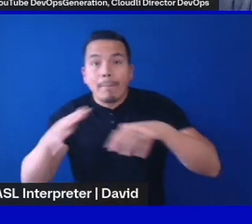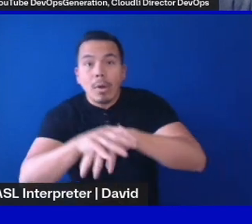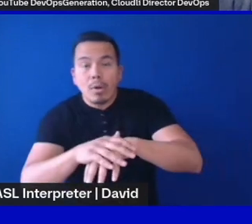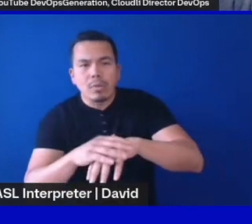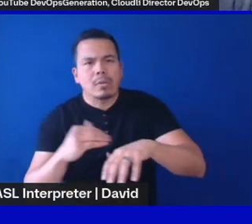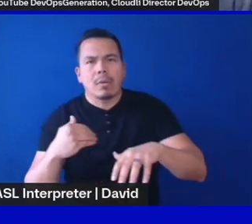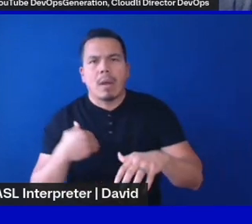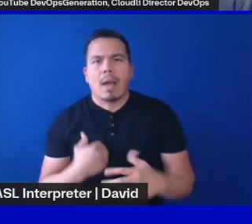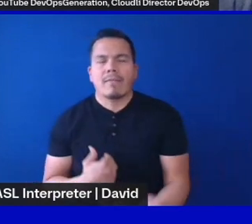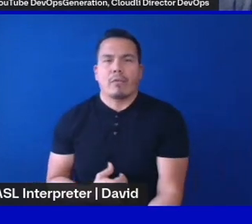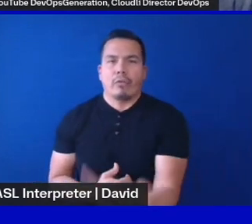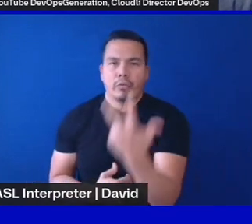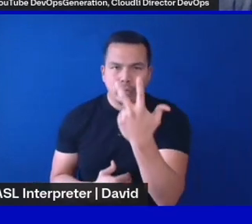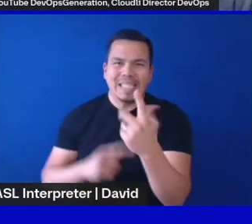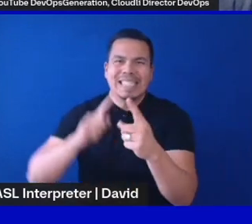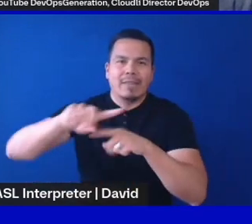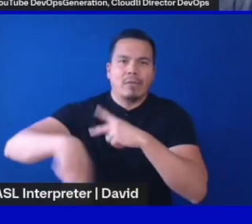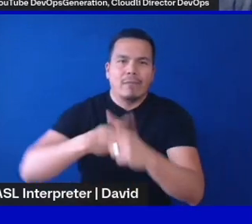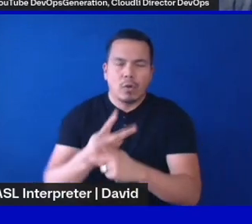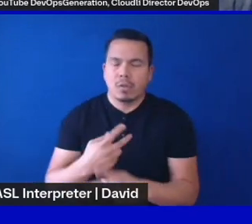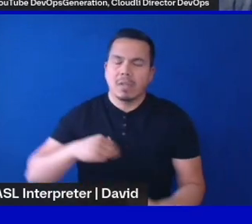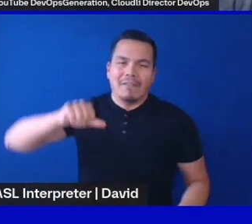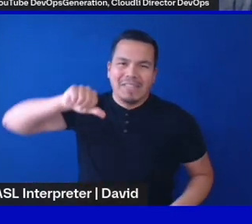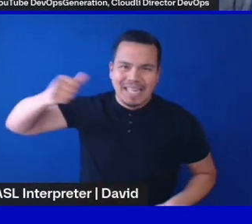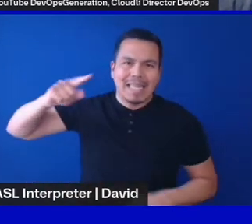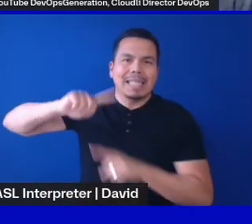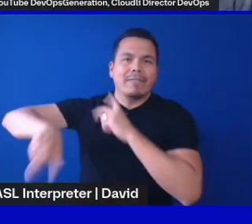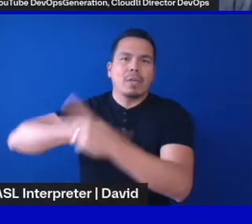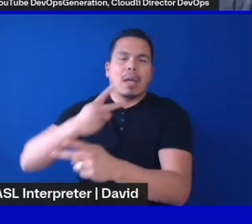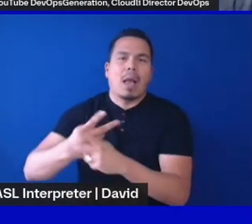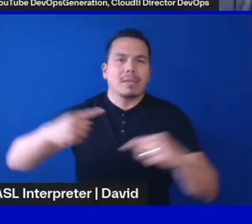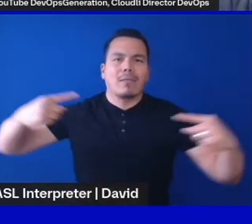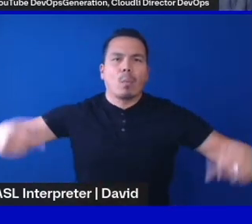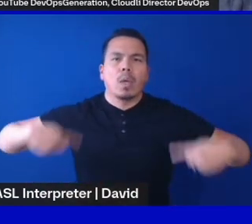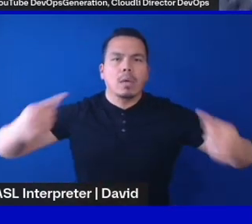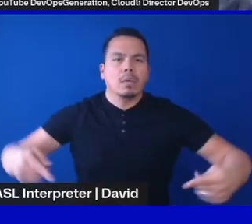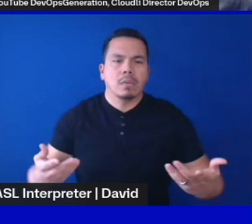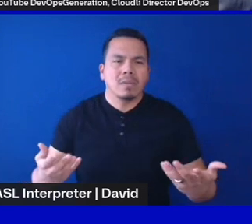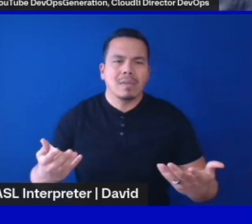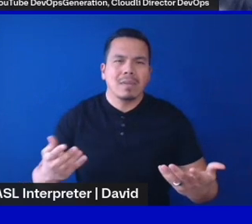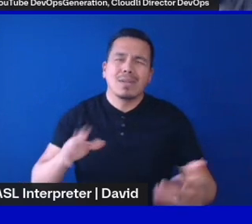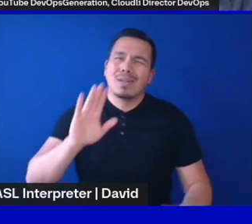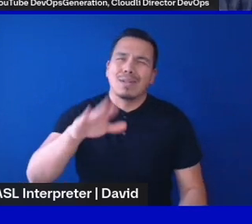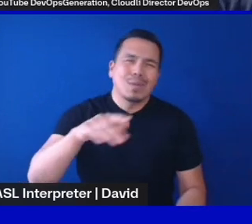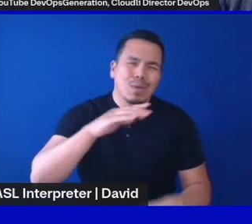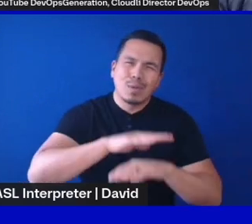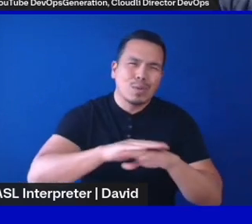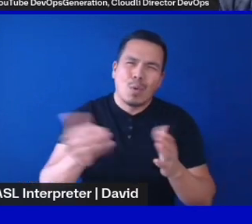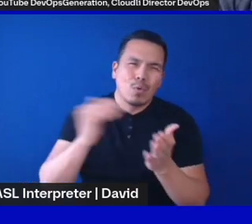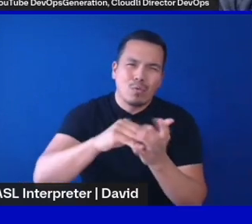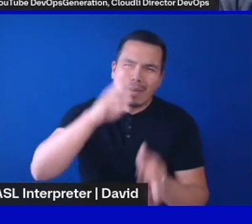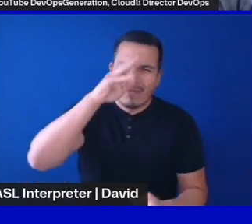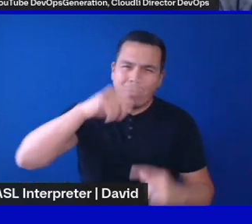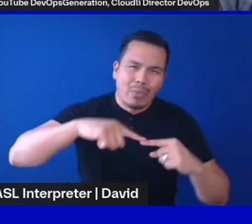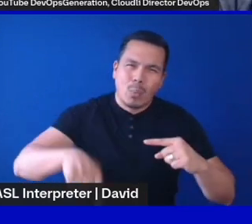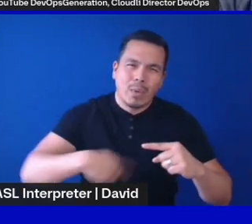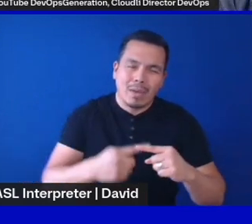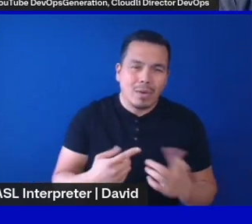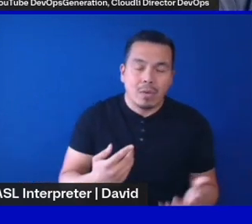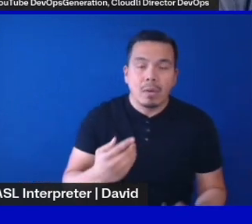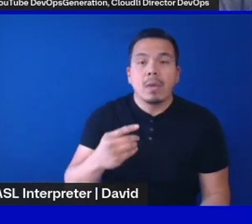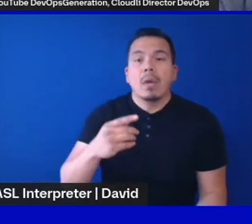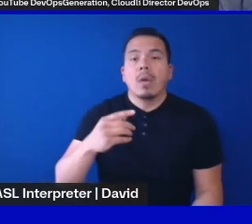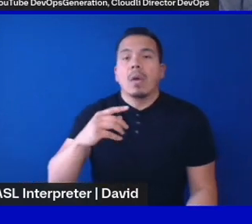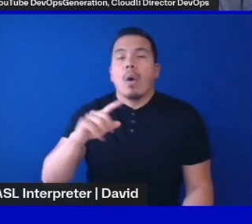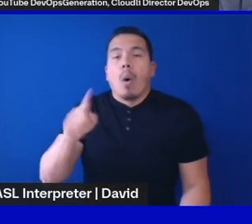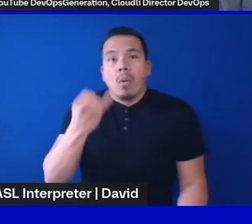10 different wheels. So, you should only ever reinvent something if you absolutely have to, because every time you reinvent something,